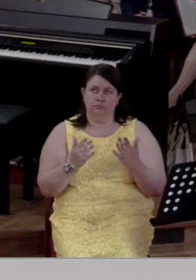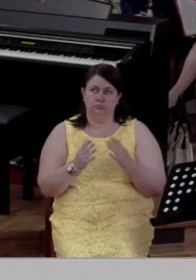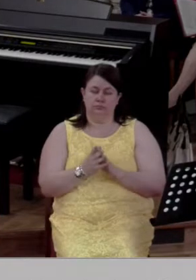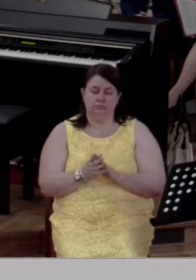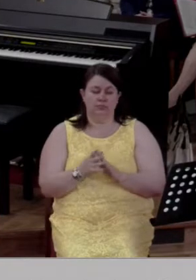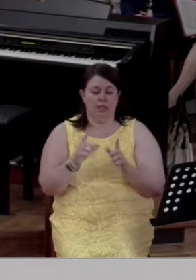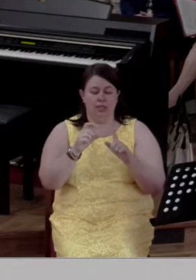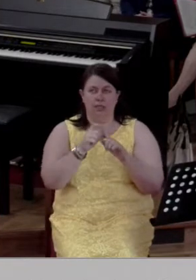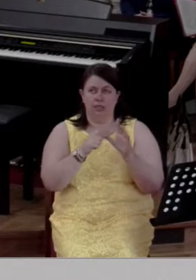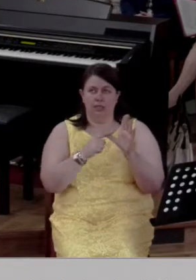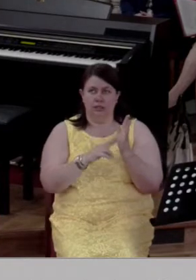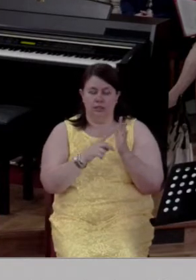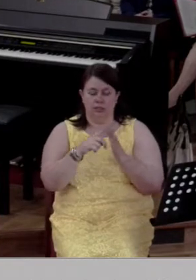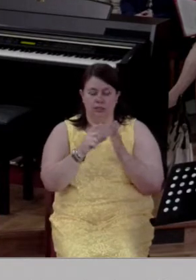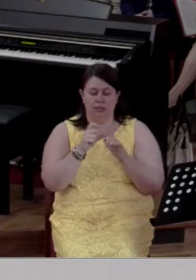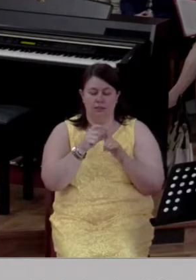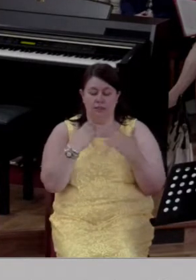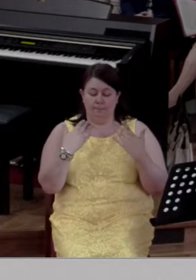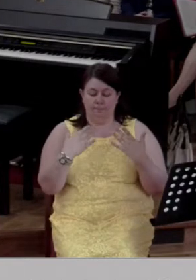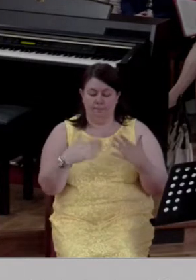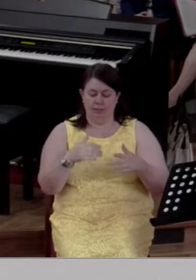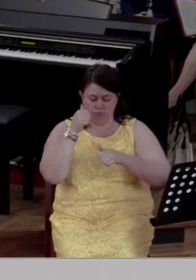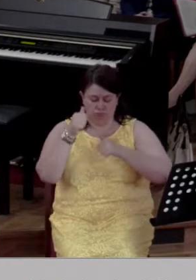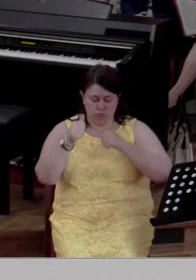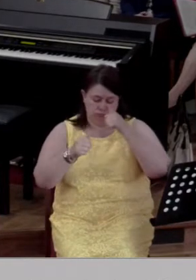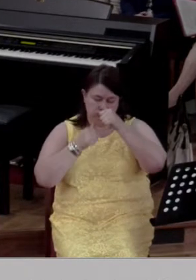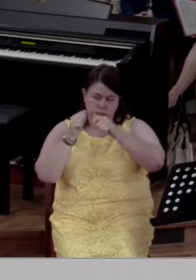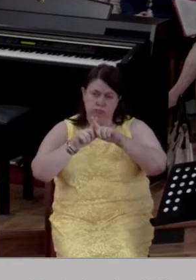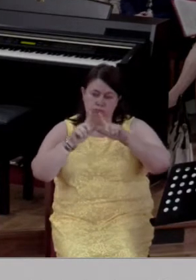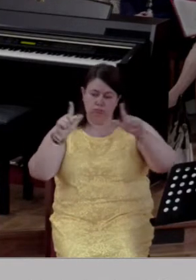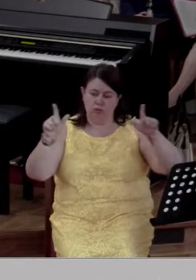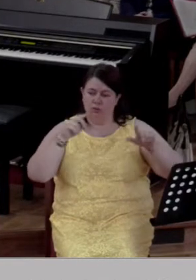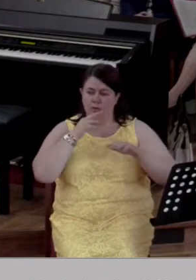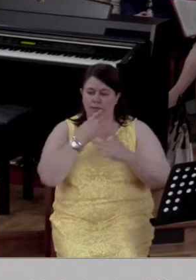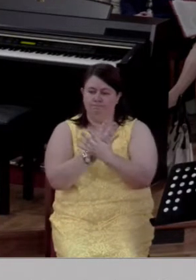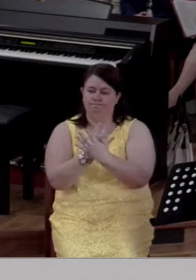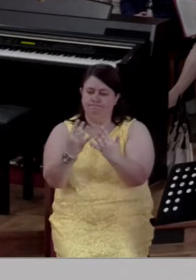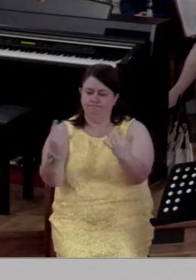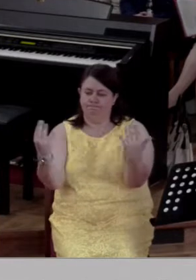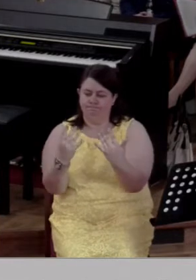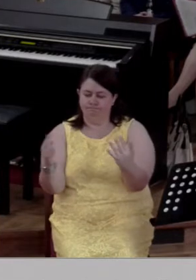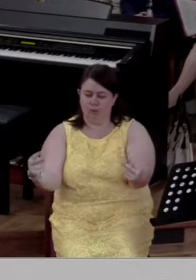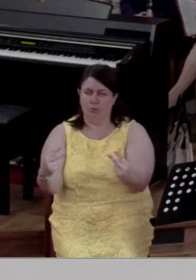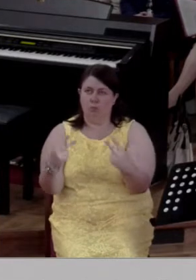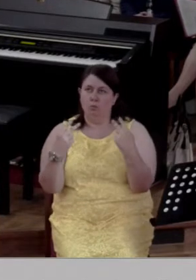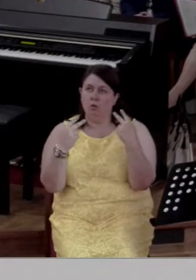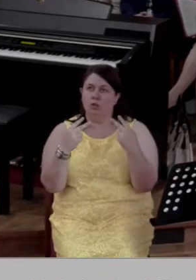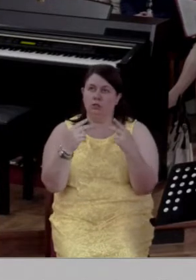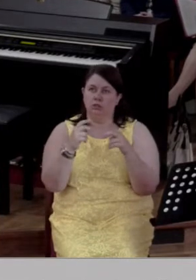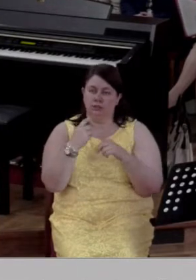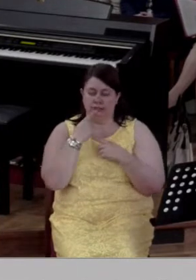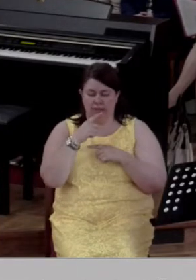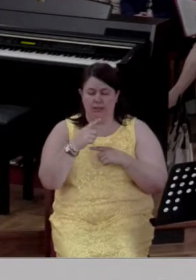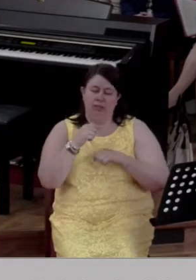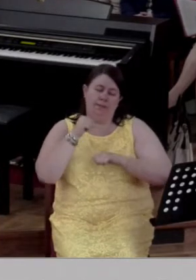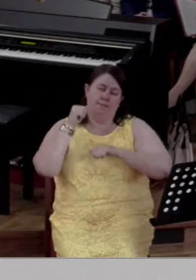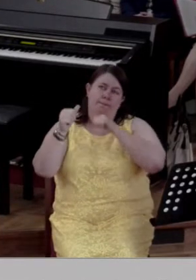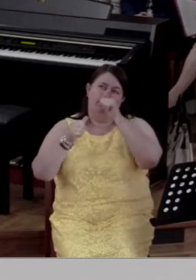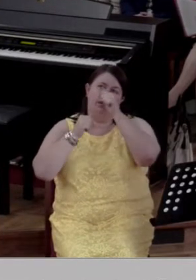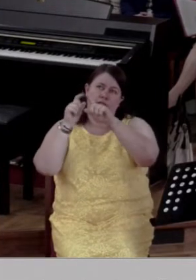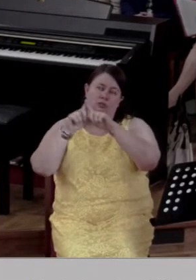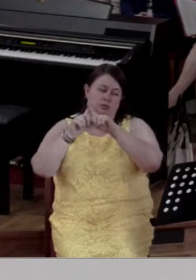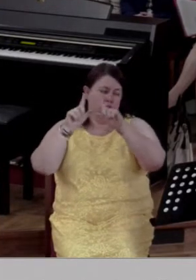David praised the Lord in the presence of the whole assembly, saying, "Praise be to you, Lord, the God of